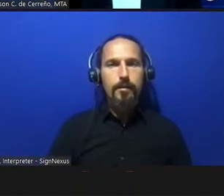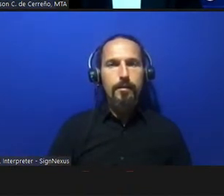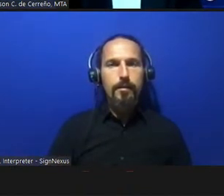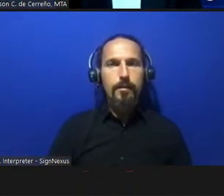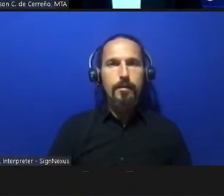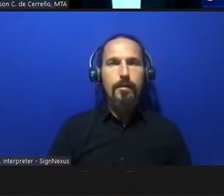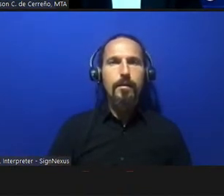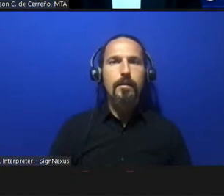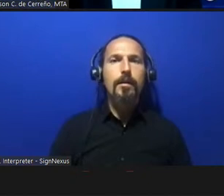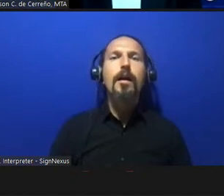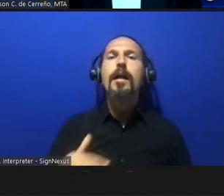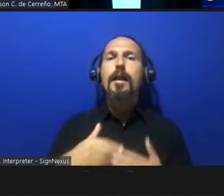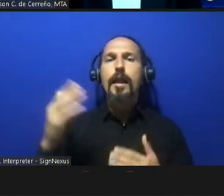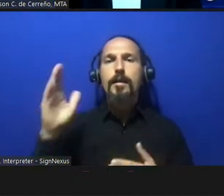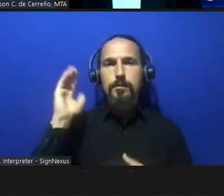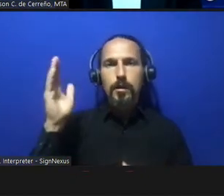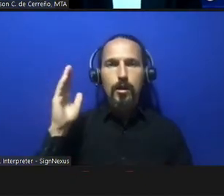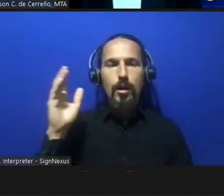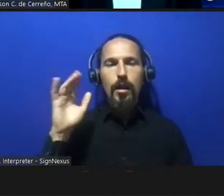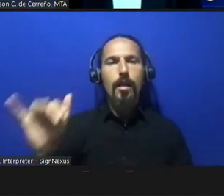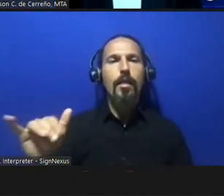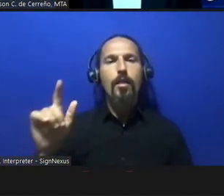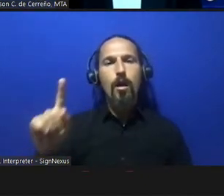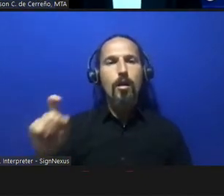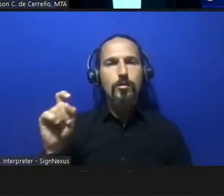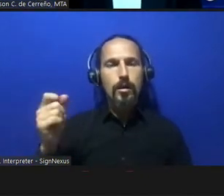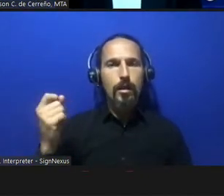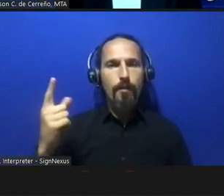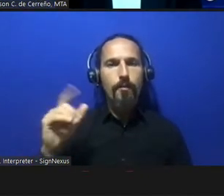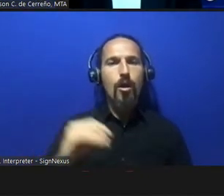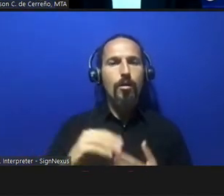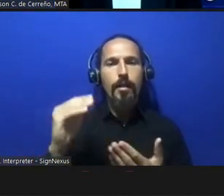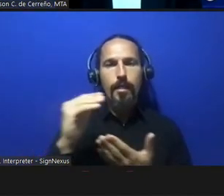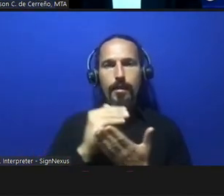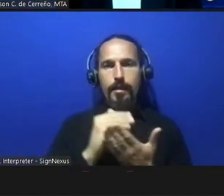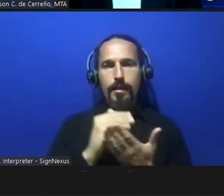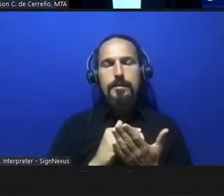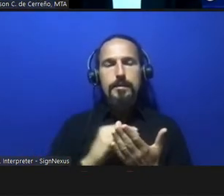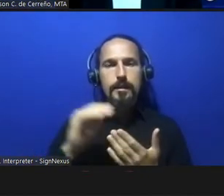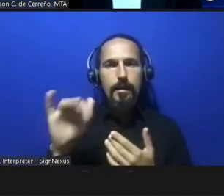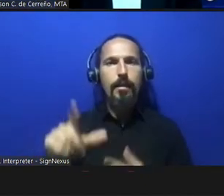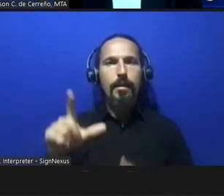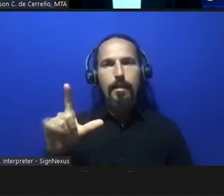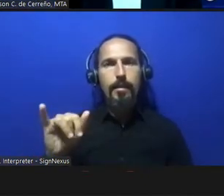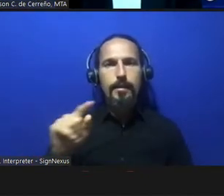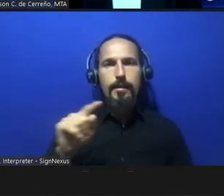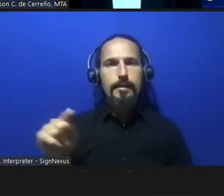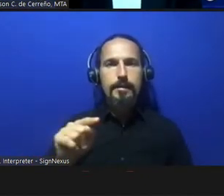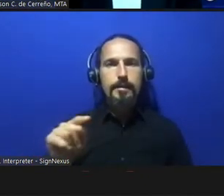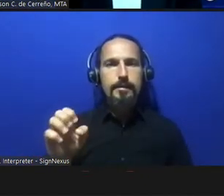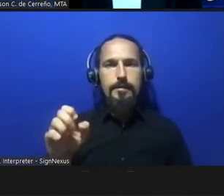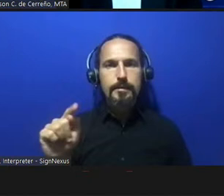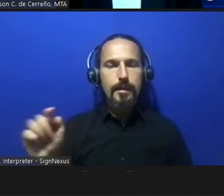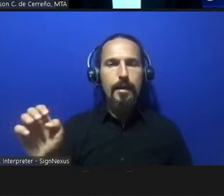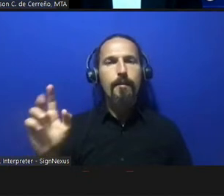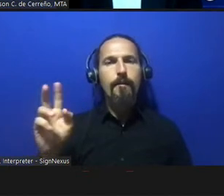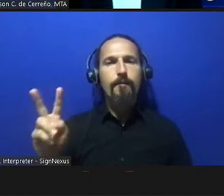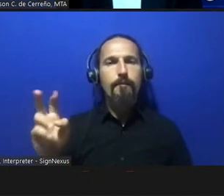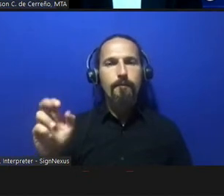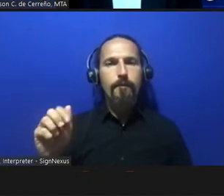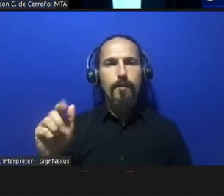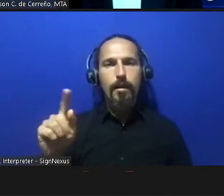our next speaker and 111th on the list is leset velez followed by anthony